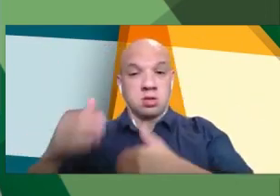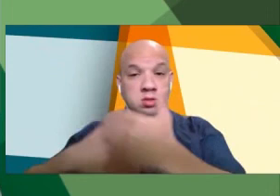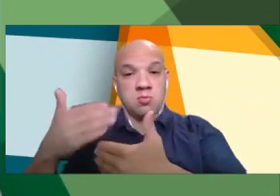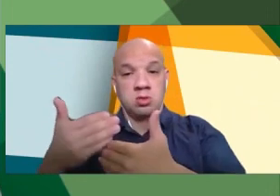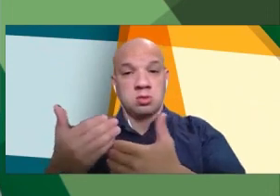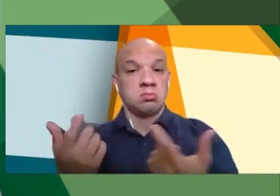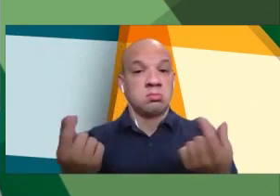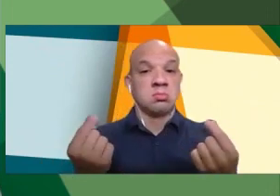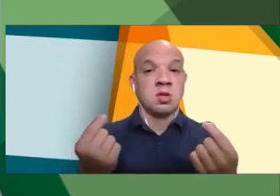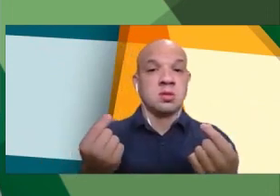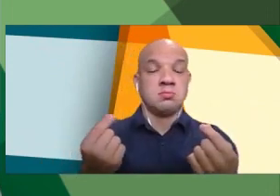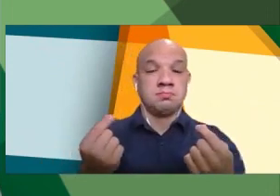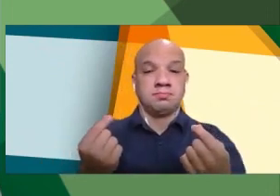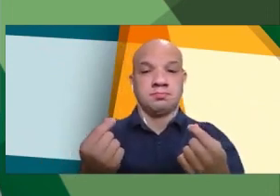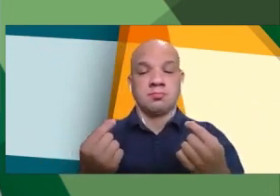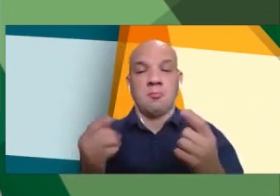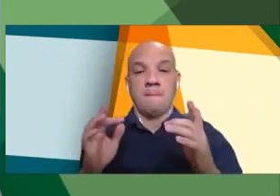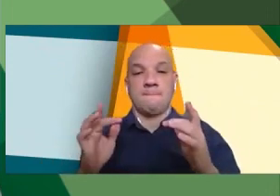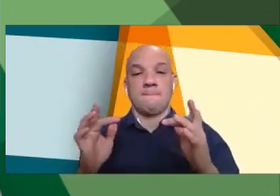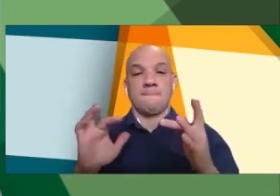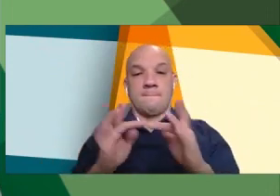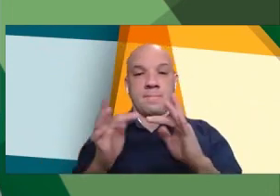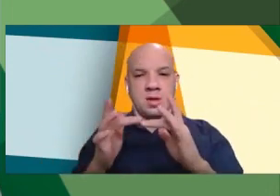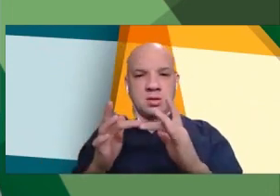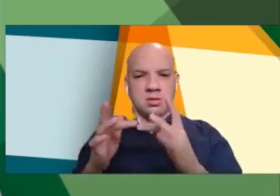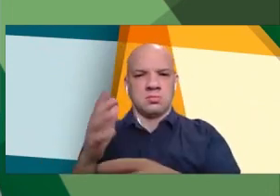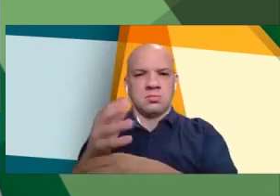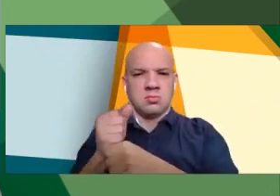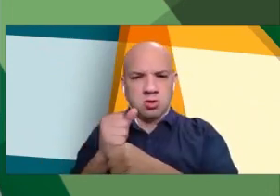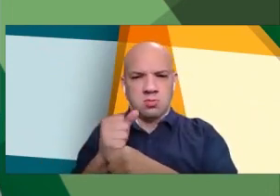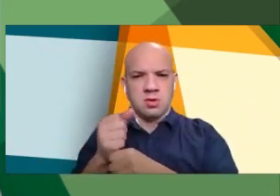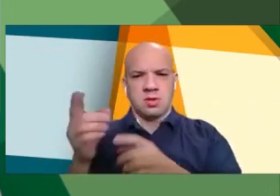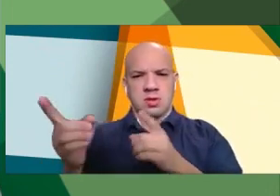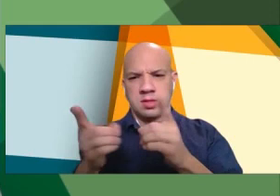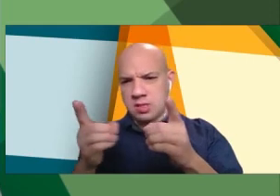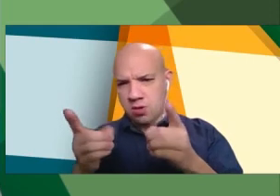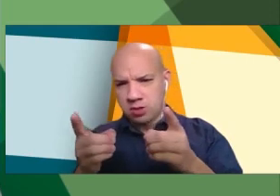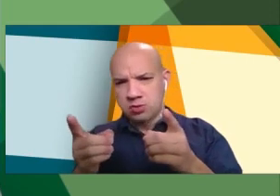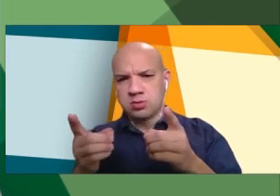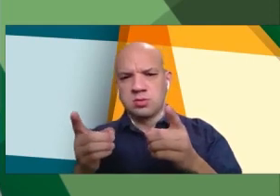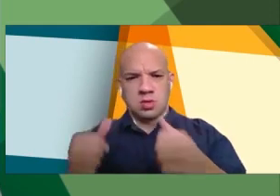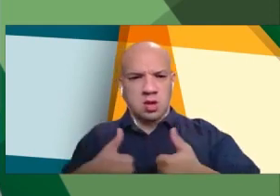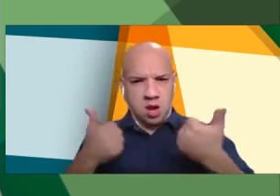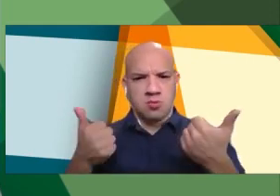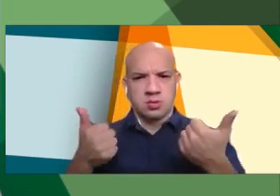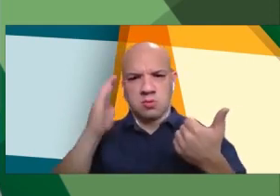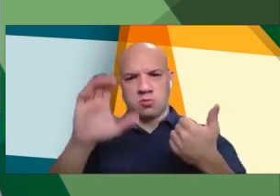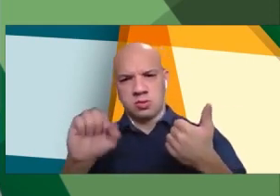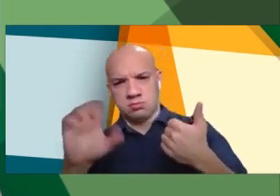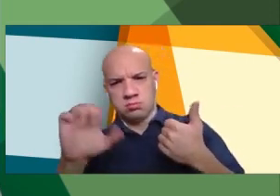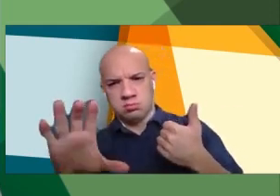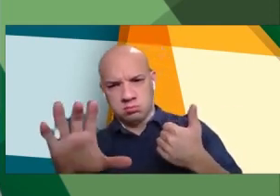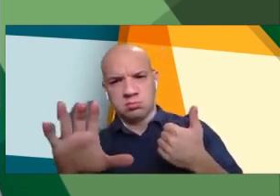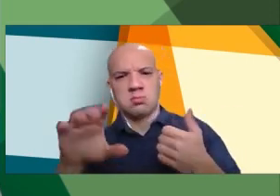questions through our web procurement email direct address that is provided